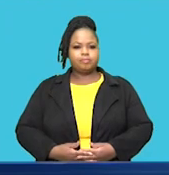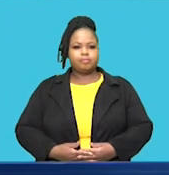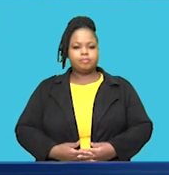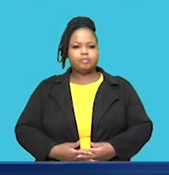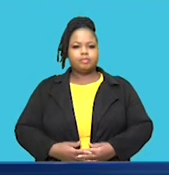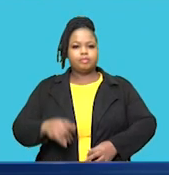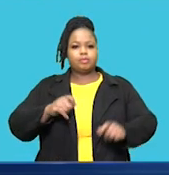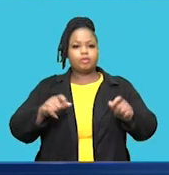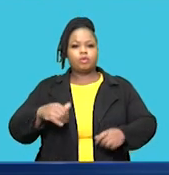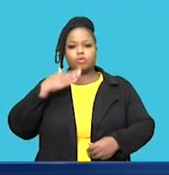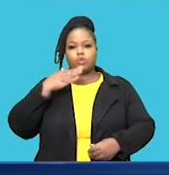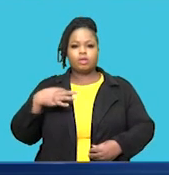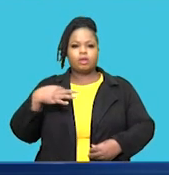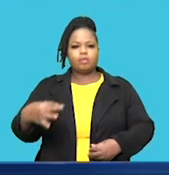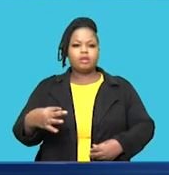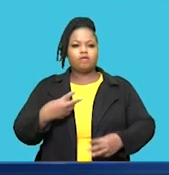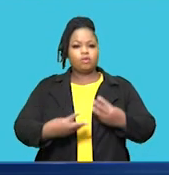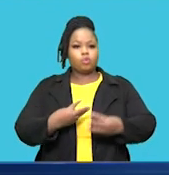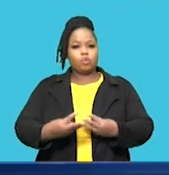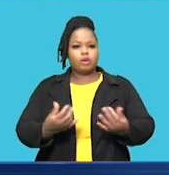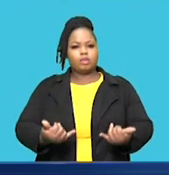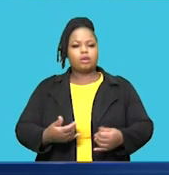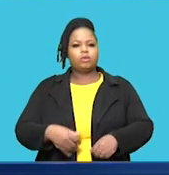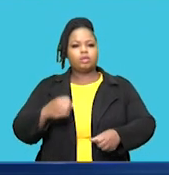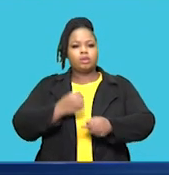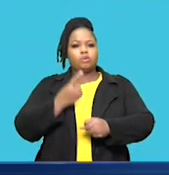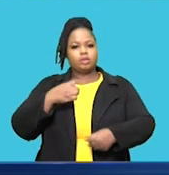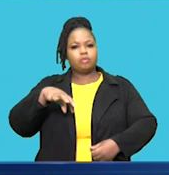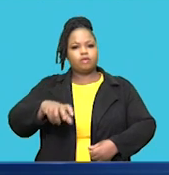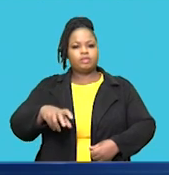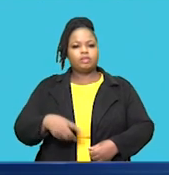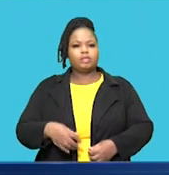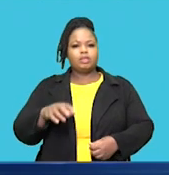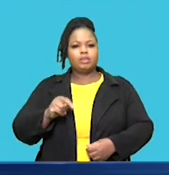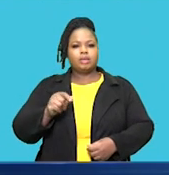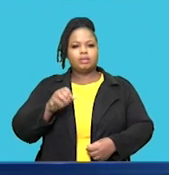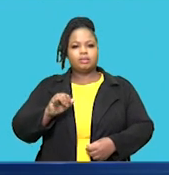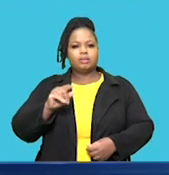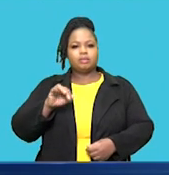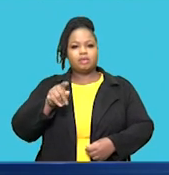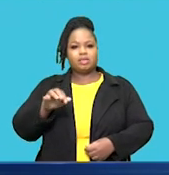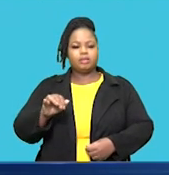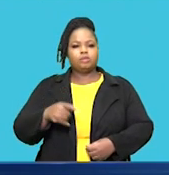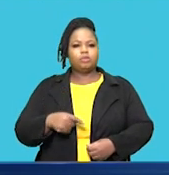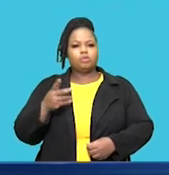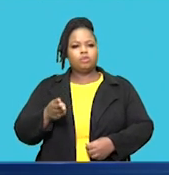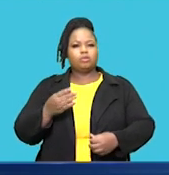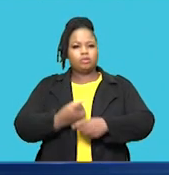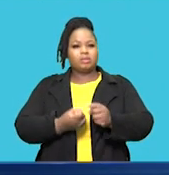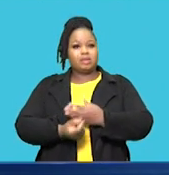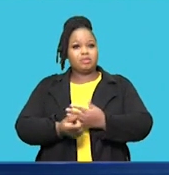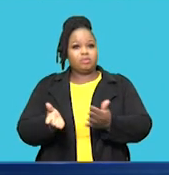Palo ya dikopo tsa phumantsho ya mesebetsi le tsholong la puso ya profensi ya Gauteng la Nasi Ispani ho tloa thakgolong ya rona kgweding ya Phupjane